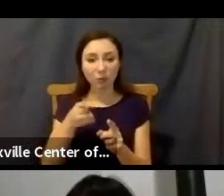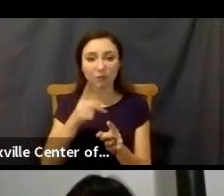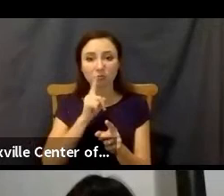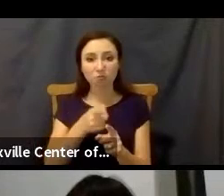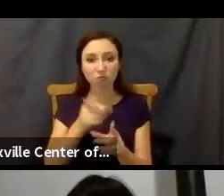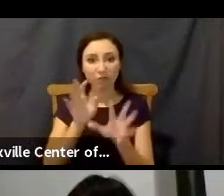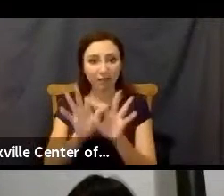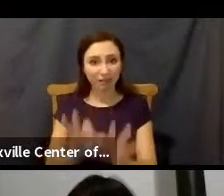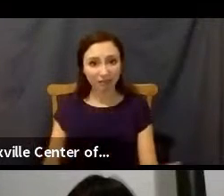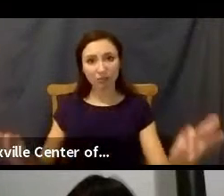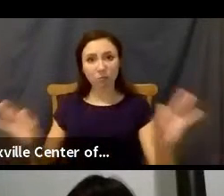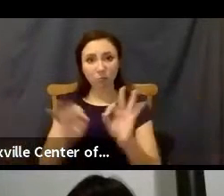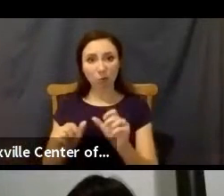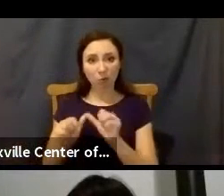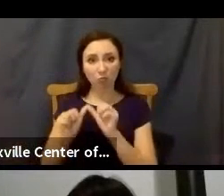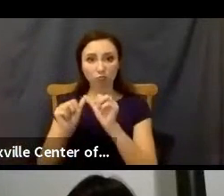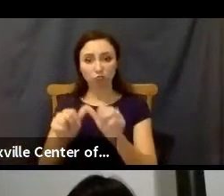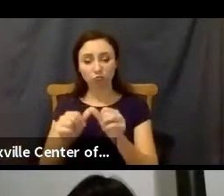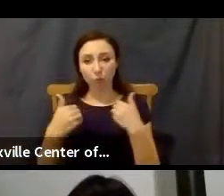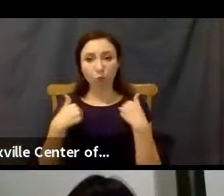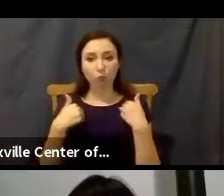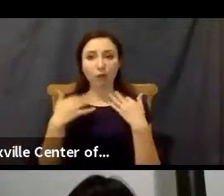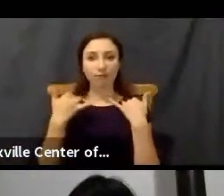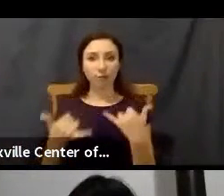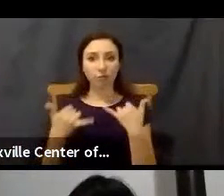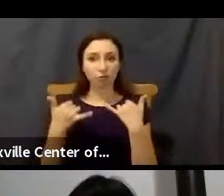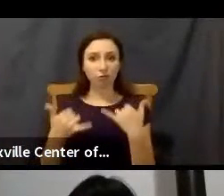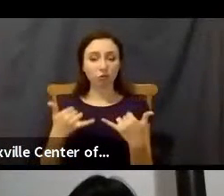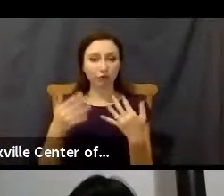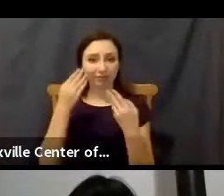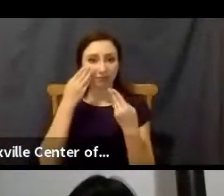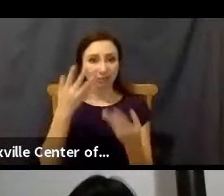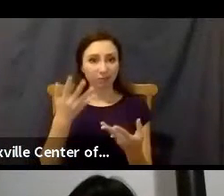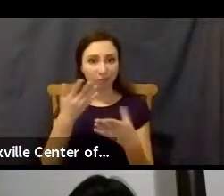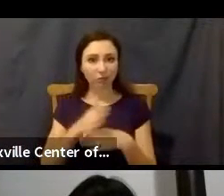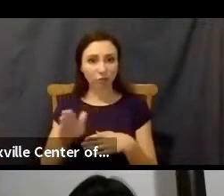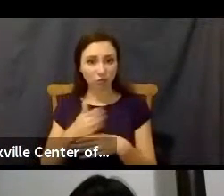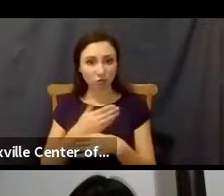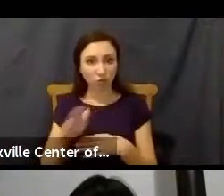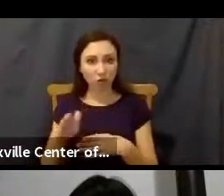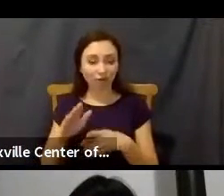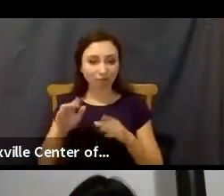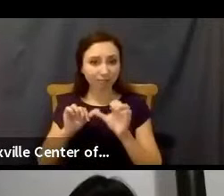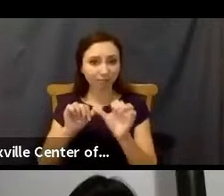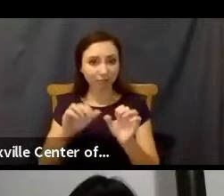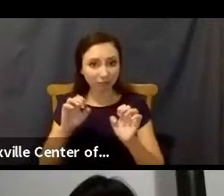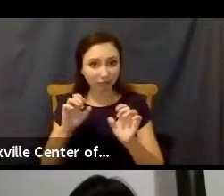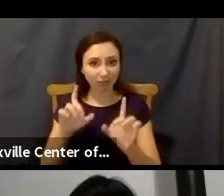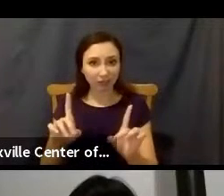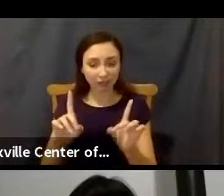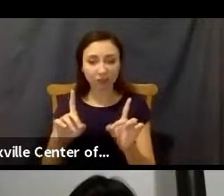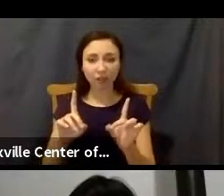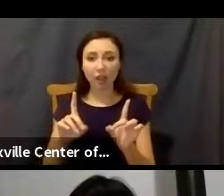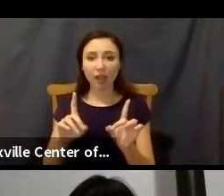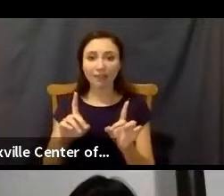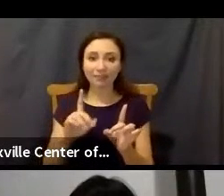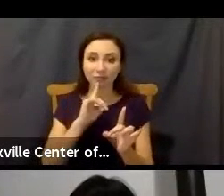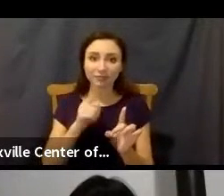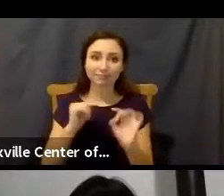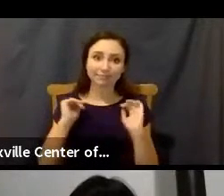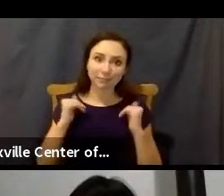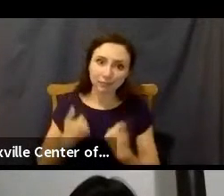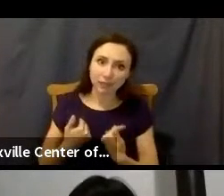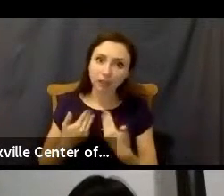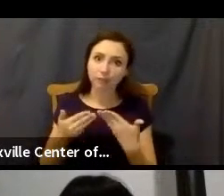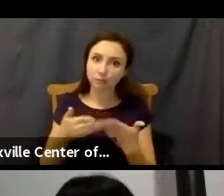very important to get the current state of information and continue to educate what is a very fatigued